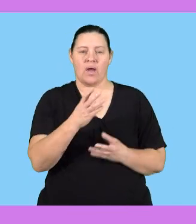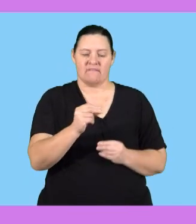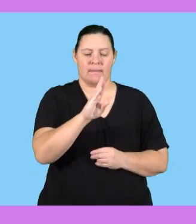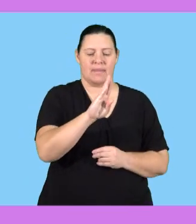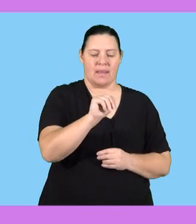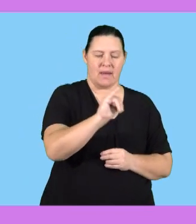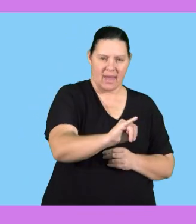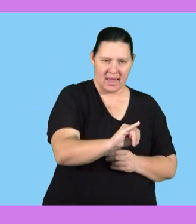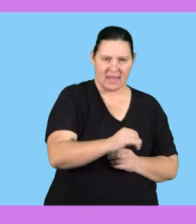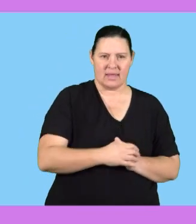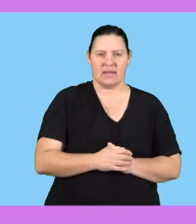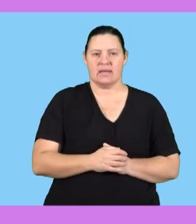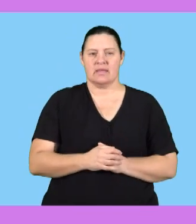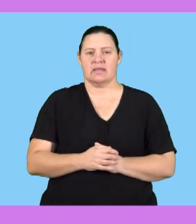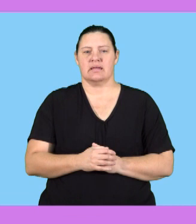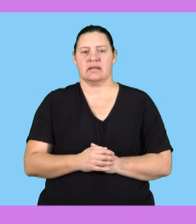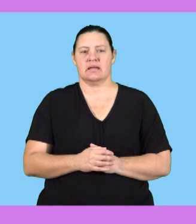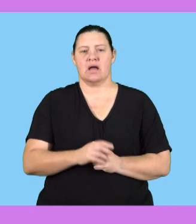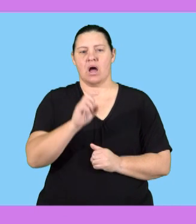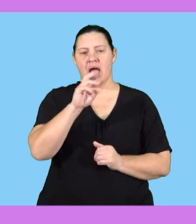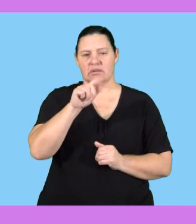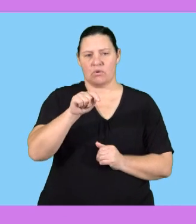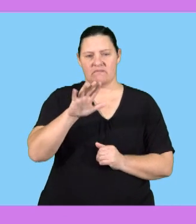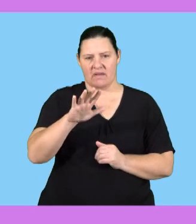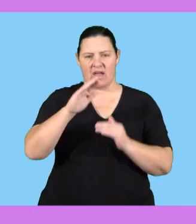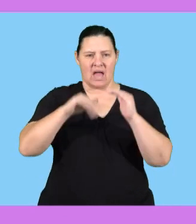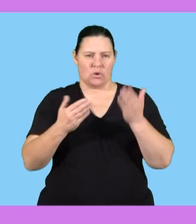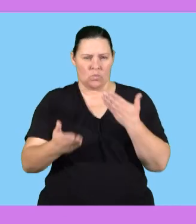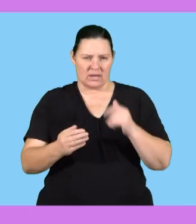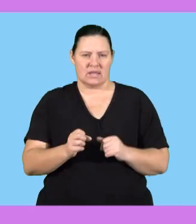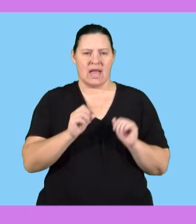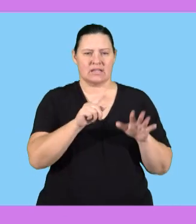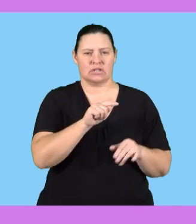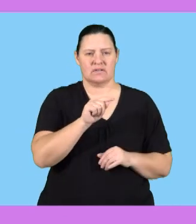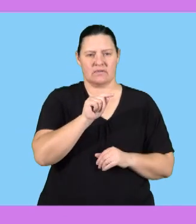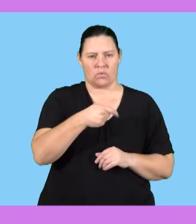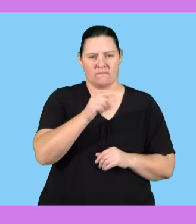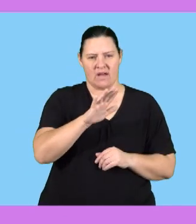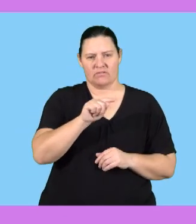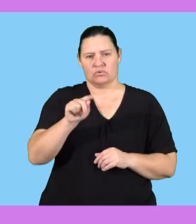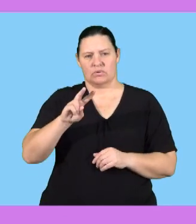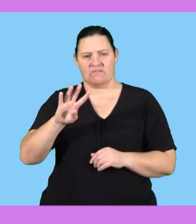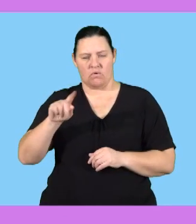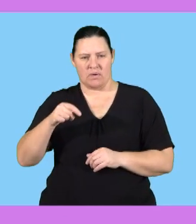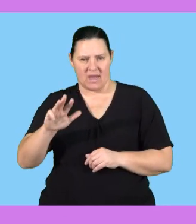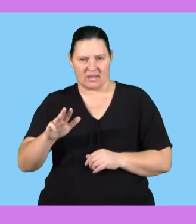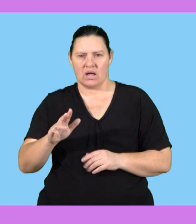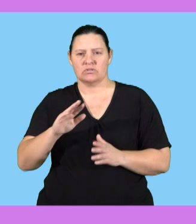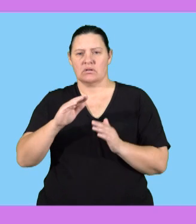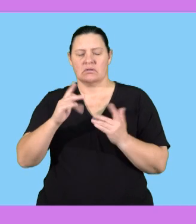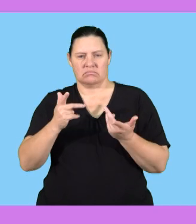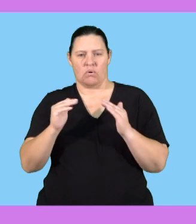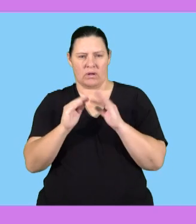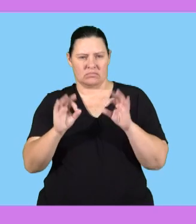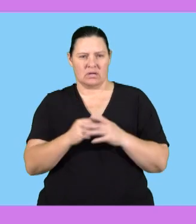our BMI below 18.5, that's underweight. 18.5 to 24.9 is our normal weight. 25 to